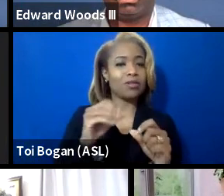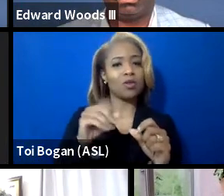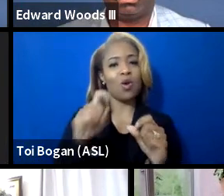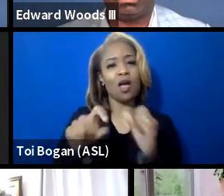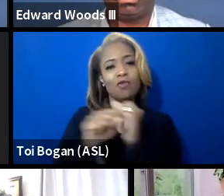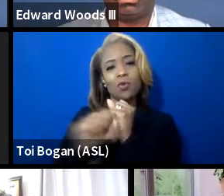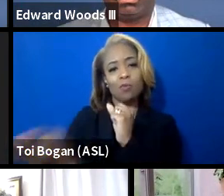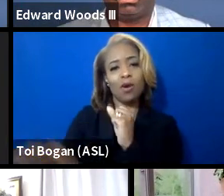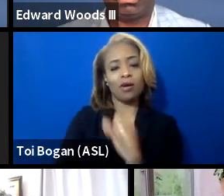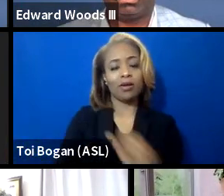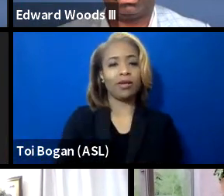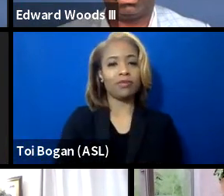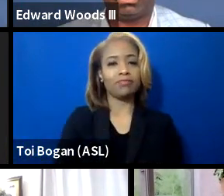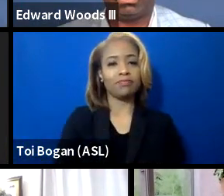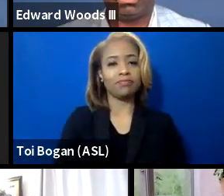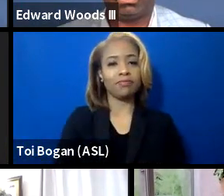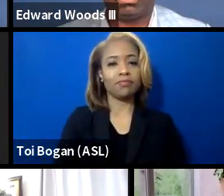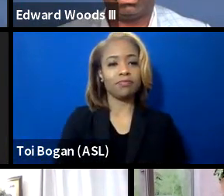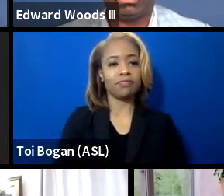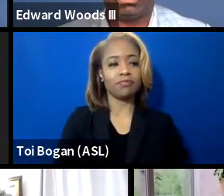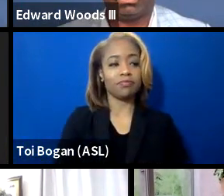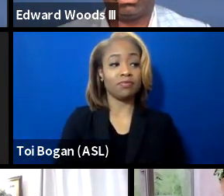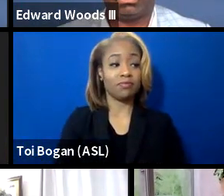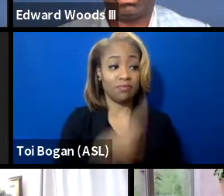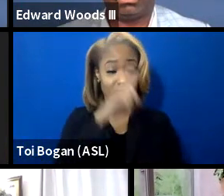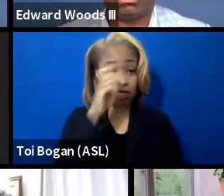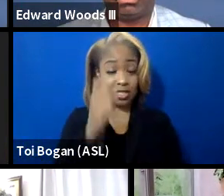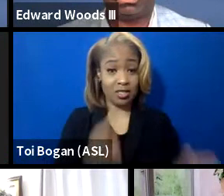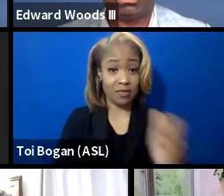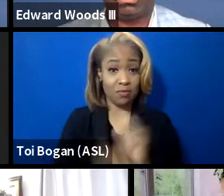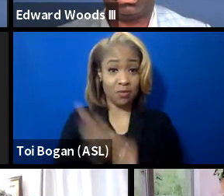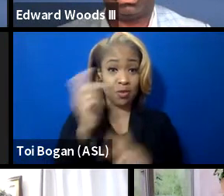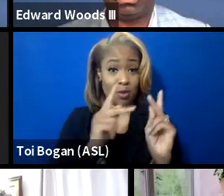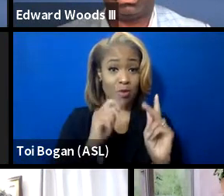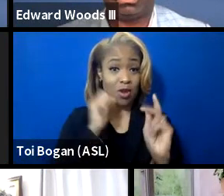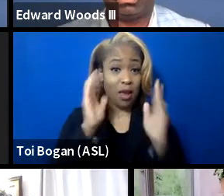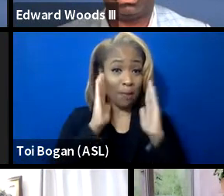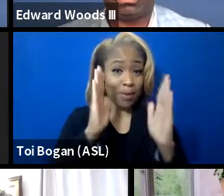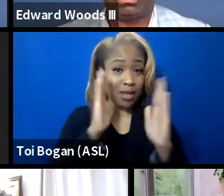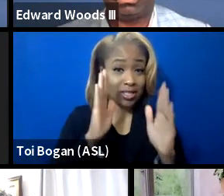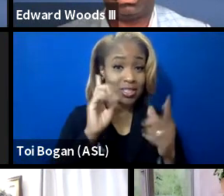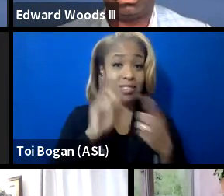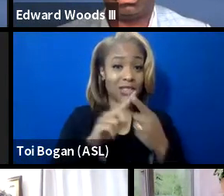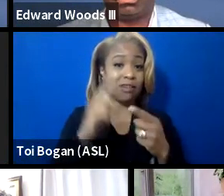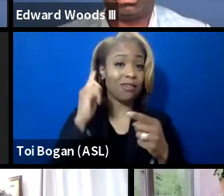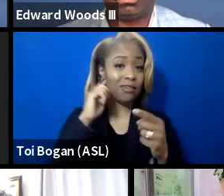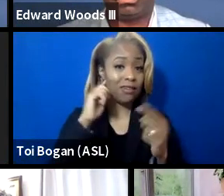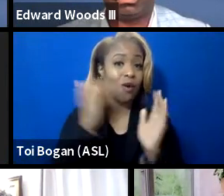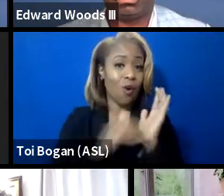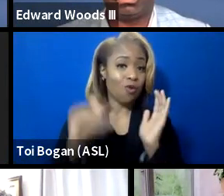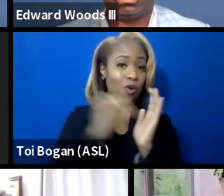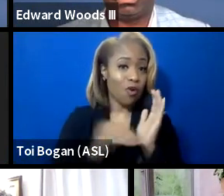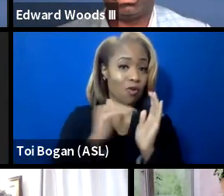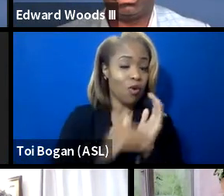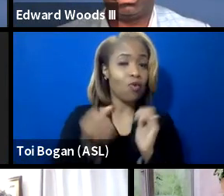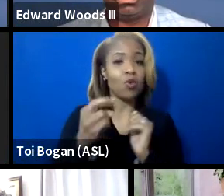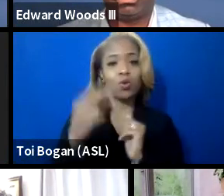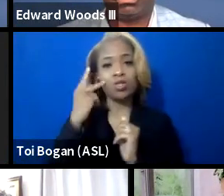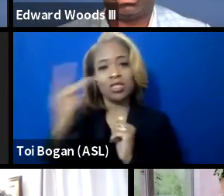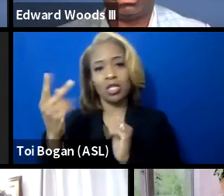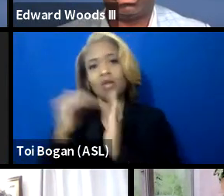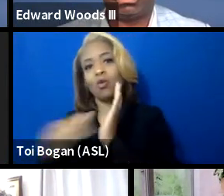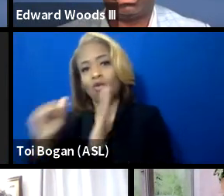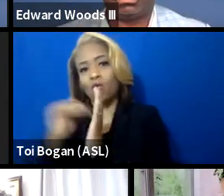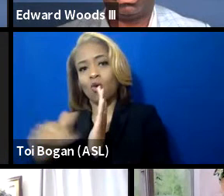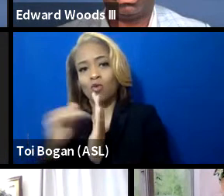people, believe it or not, don't pay attention to too many things unless they hear it all the time or see it somewhere all the time.